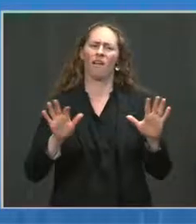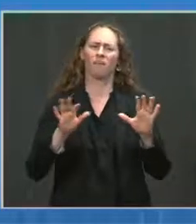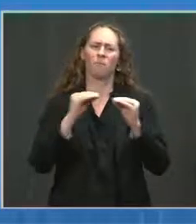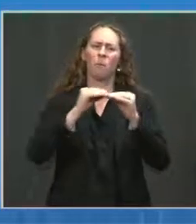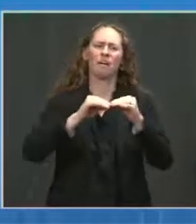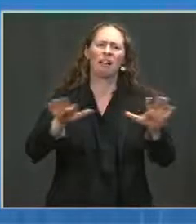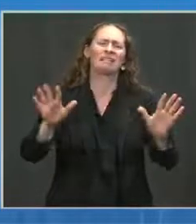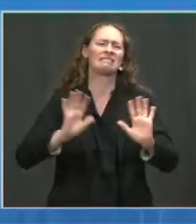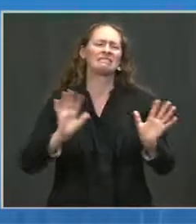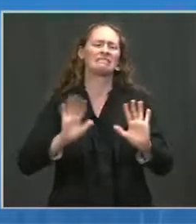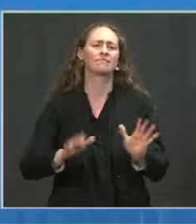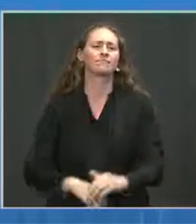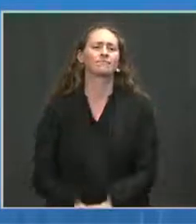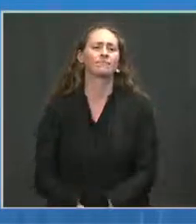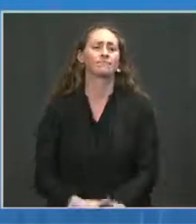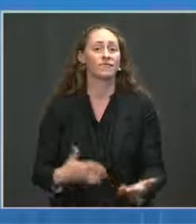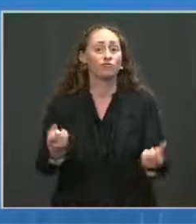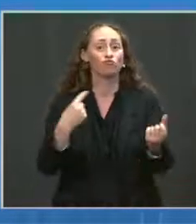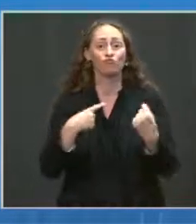questions. First question.